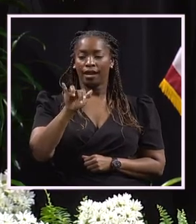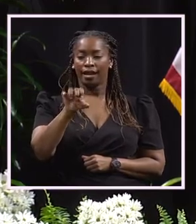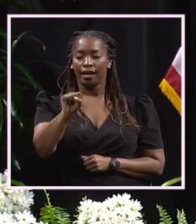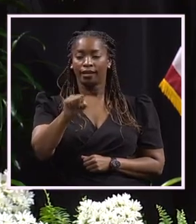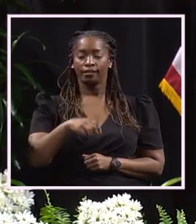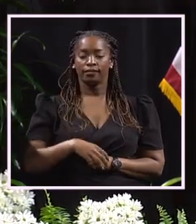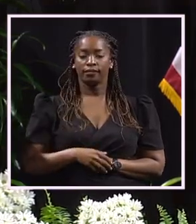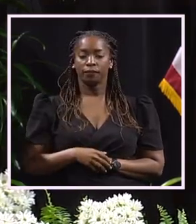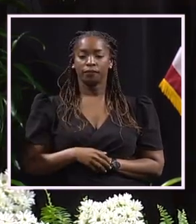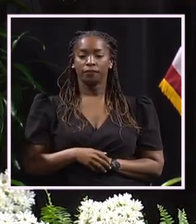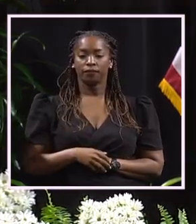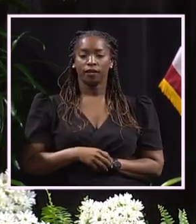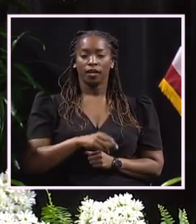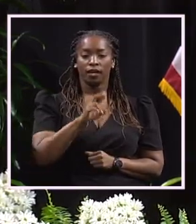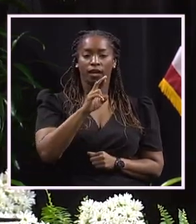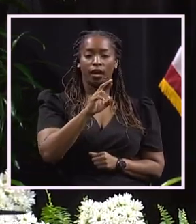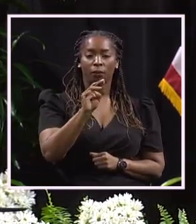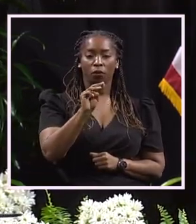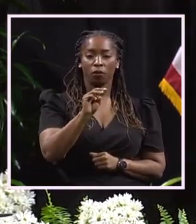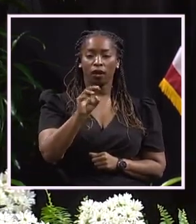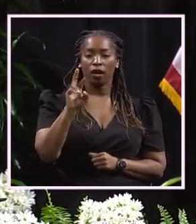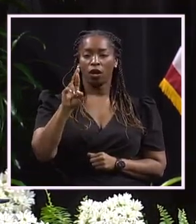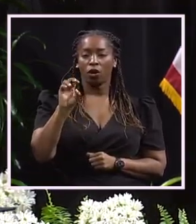Brianna Marie Rodriguez.